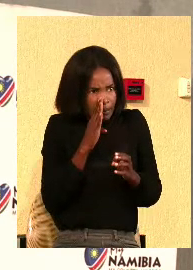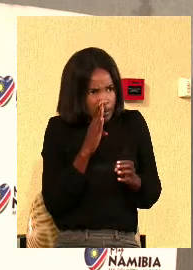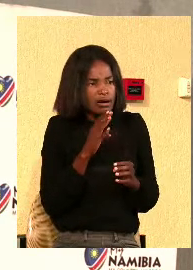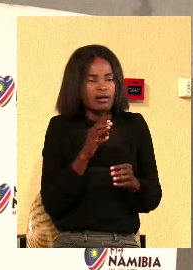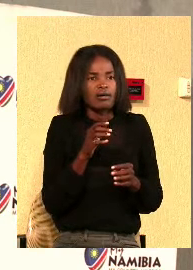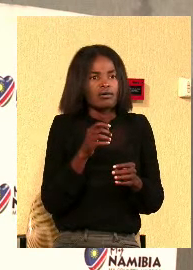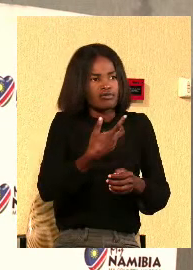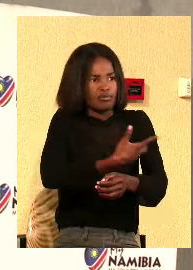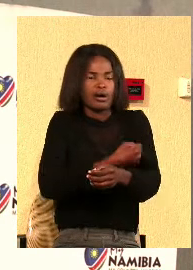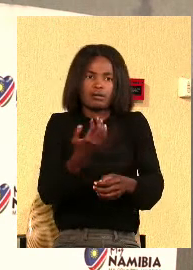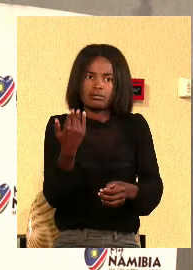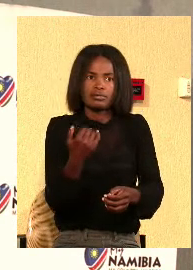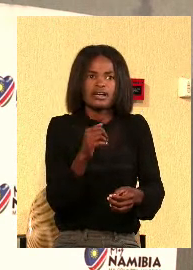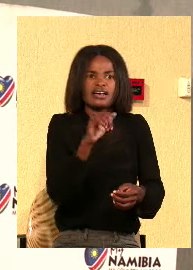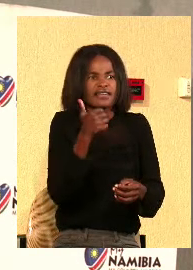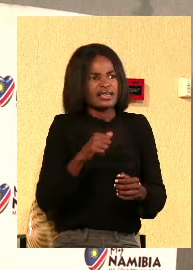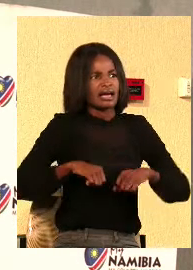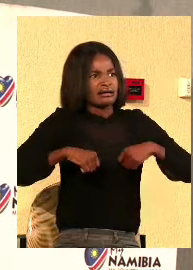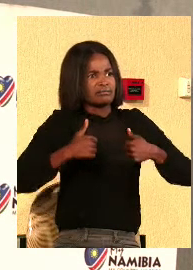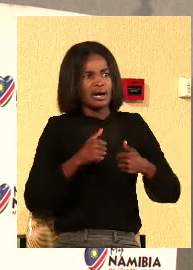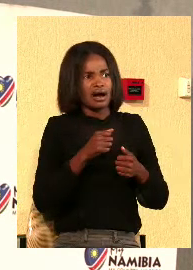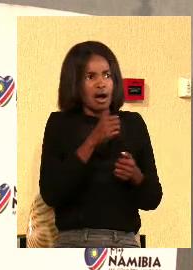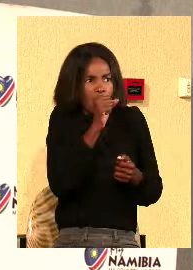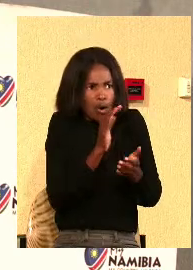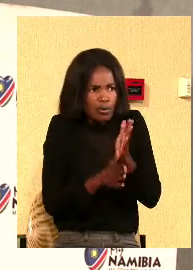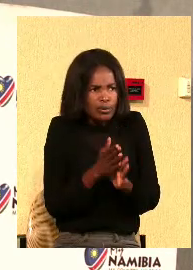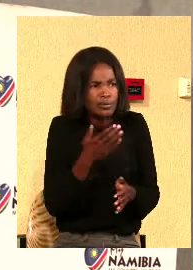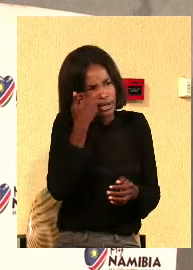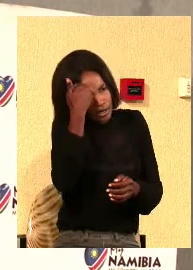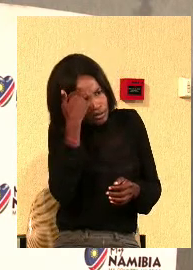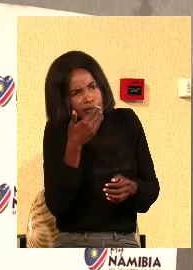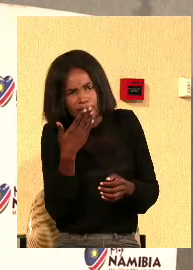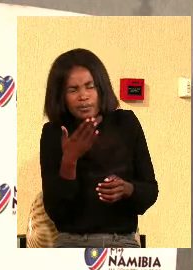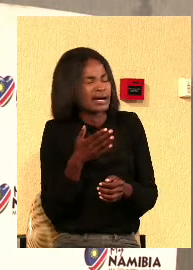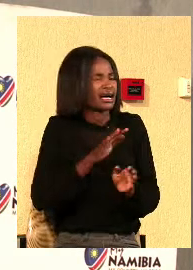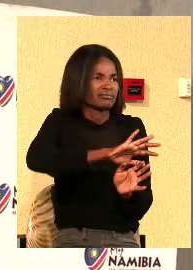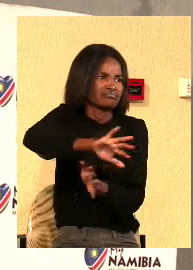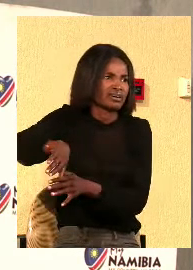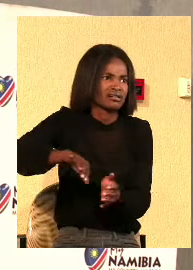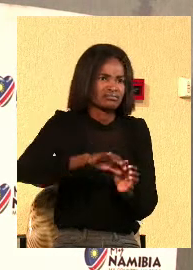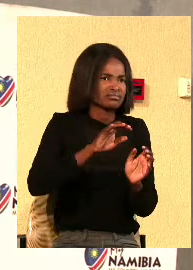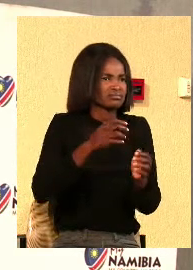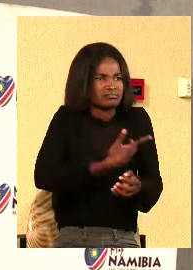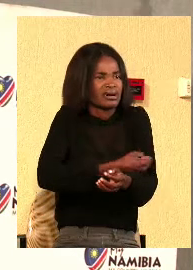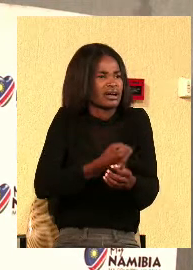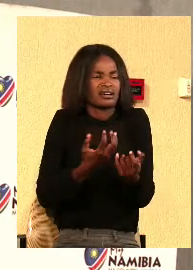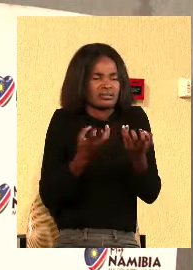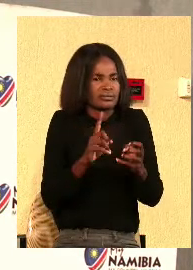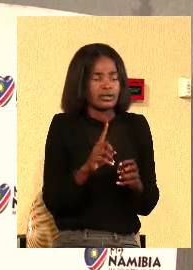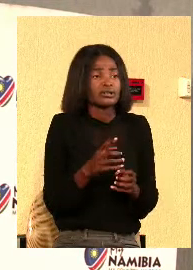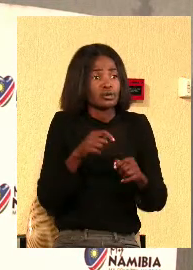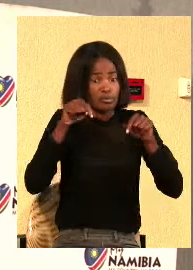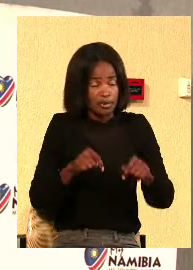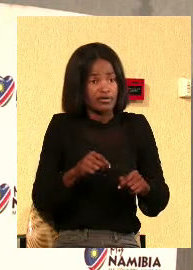that reagents and test kits will be running out and we couldn't test. So to have capacity is very good news to